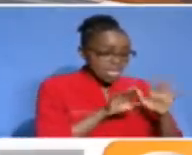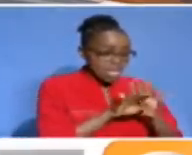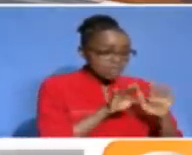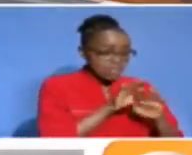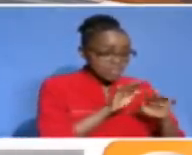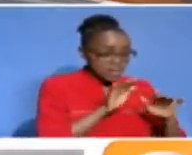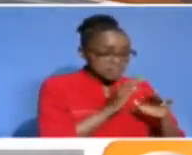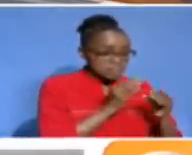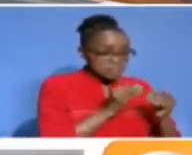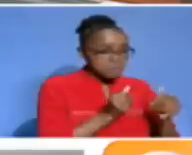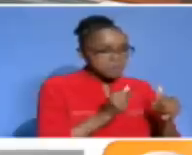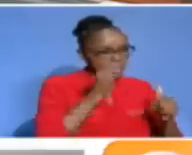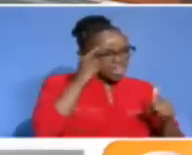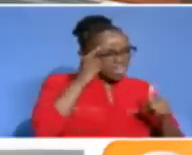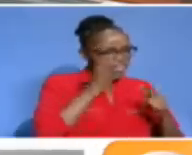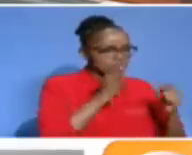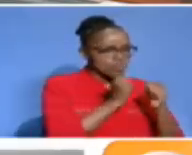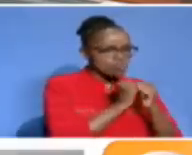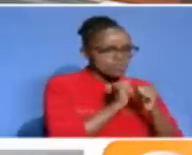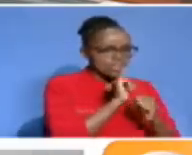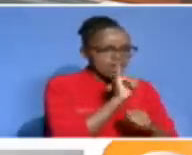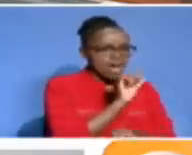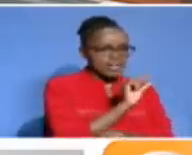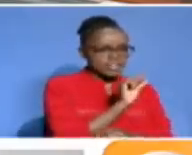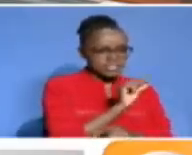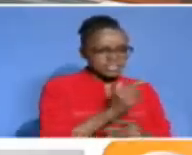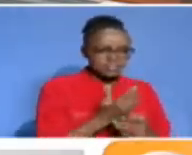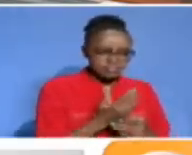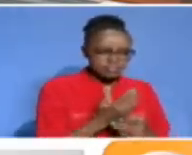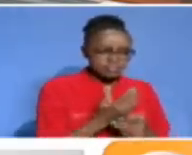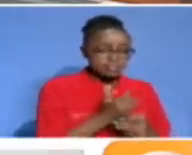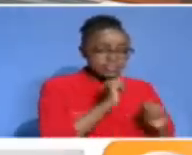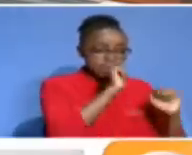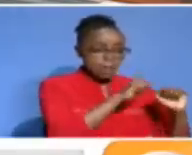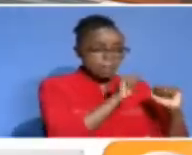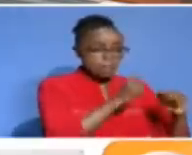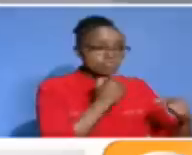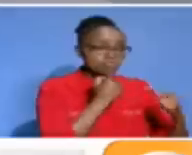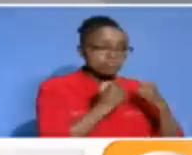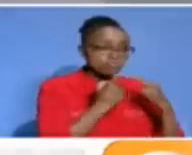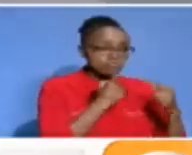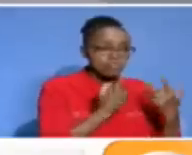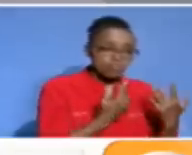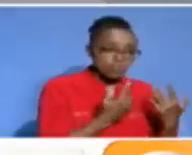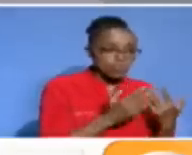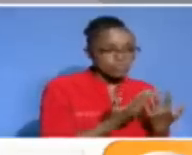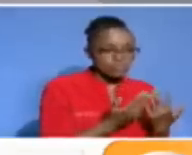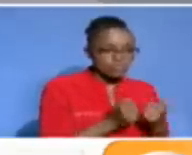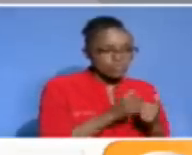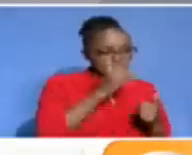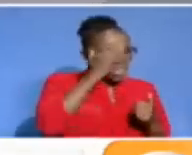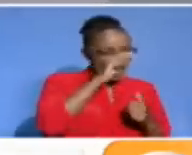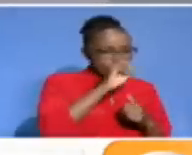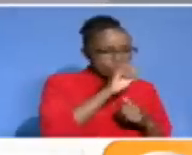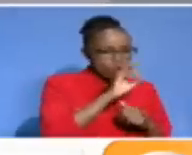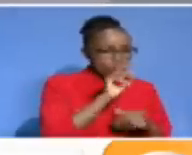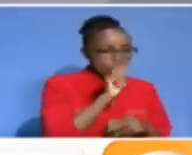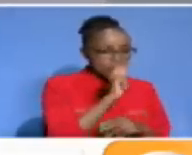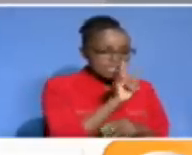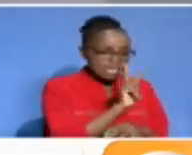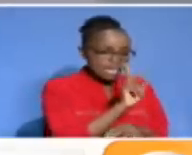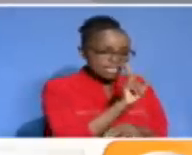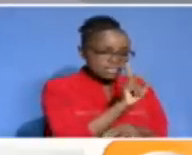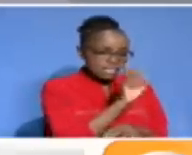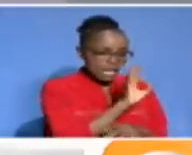I think you should talk to the IG and you should talk to the head of Kenya Defense